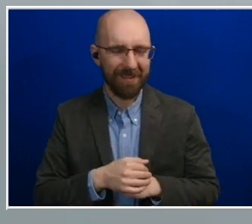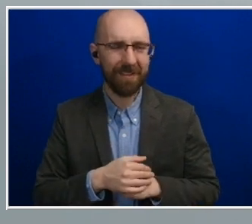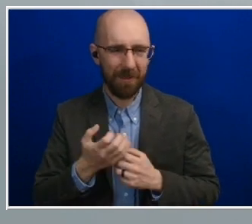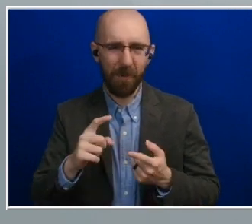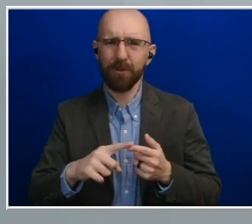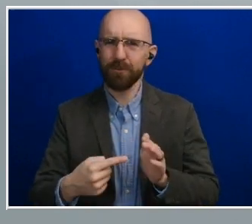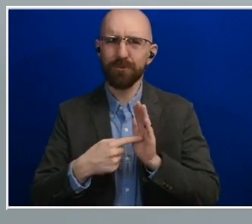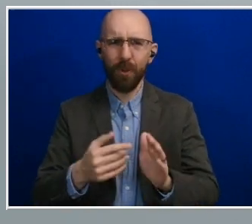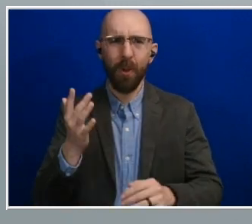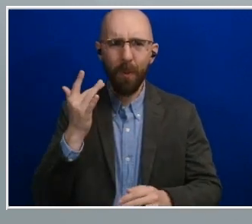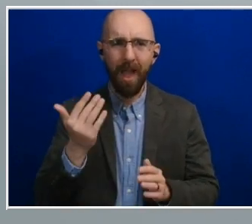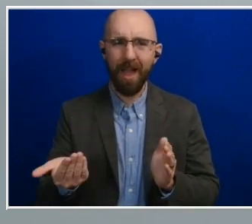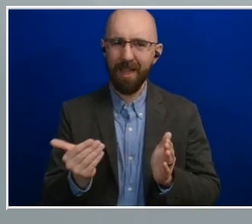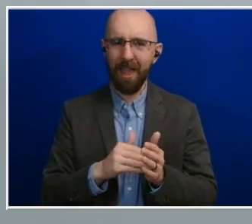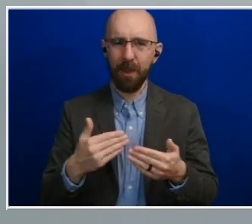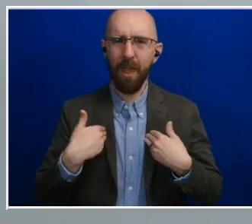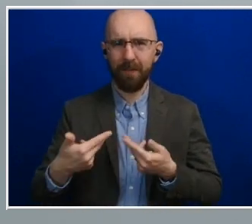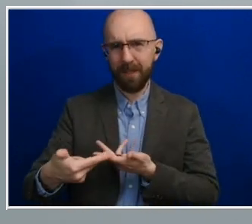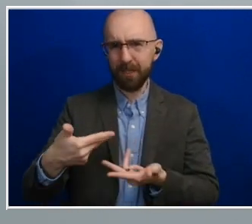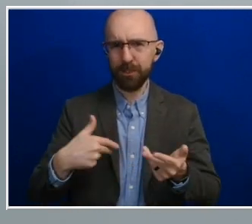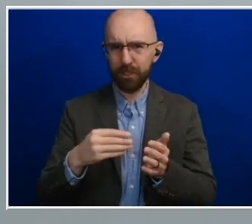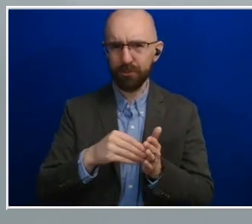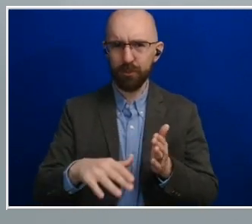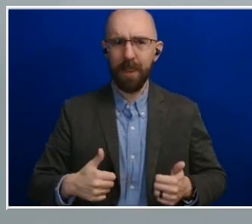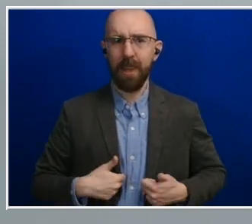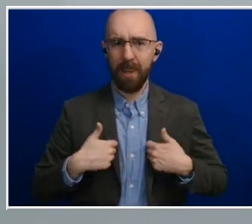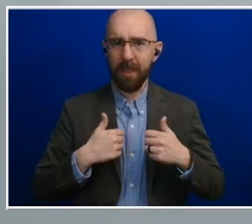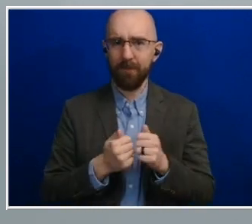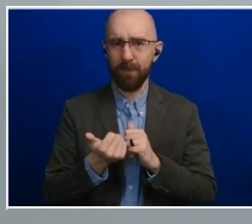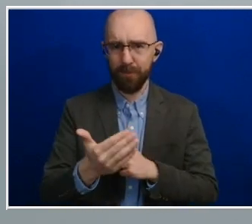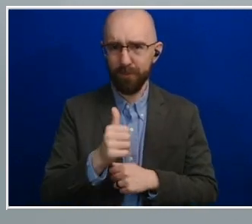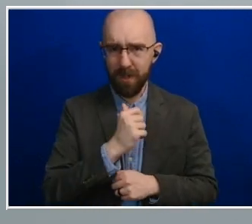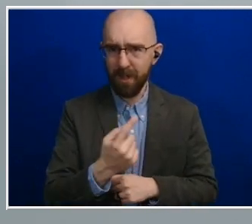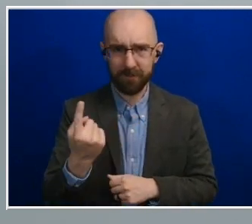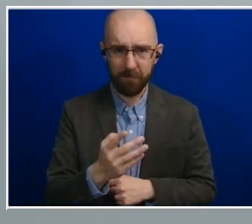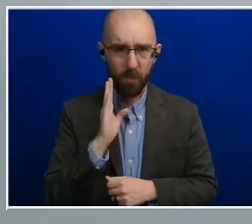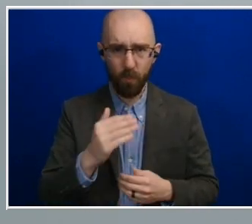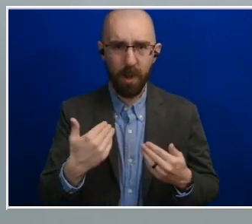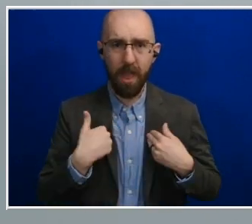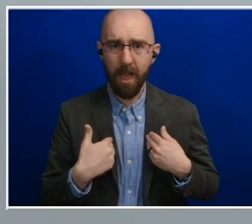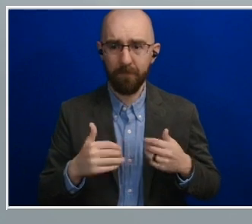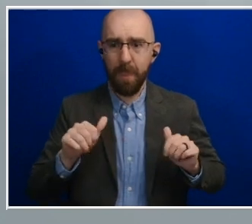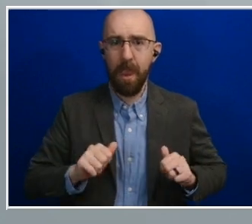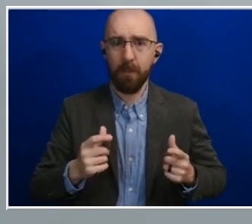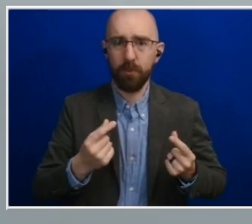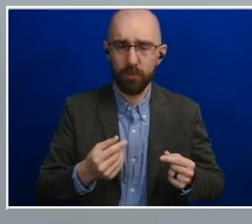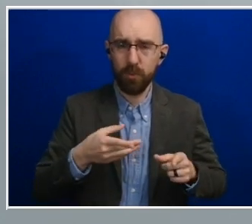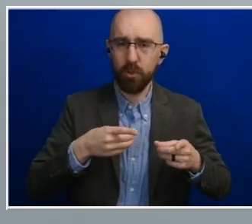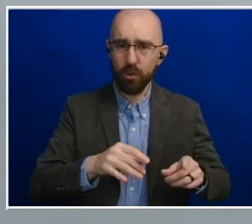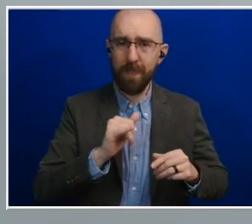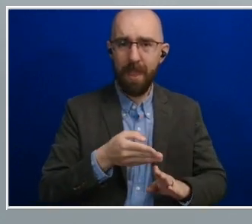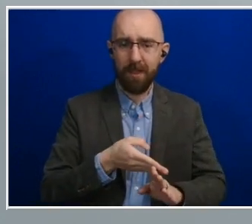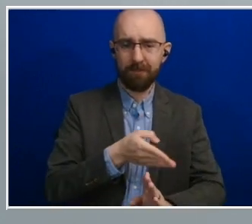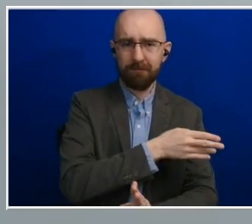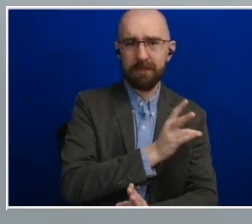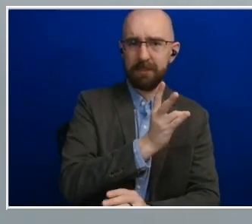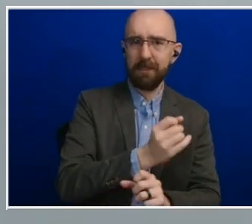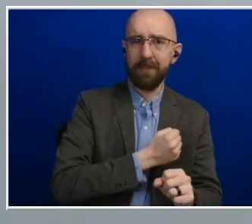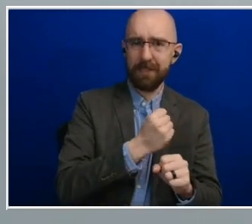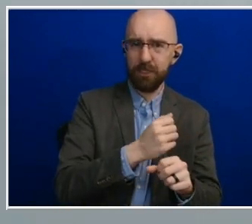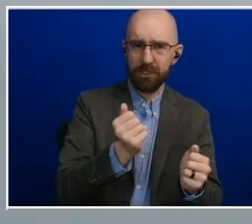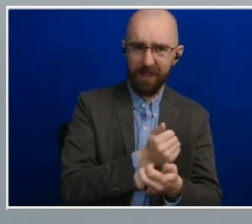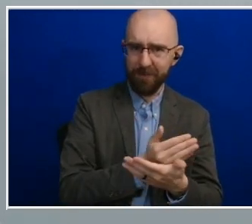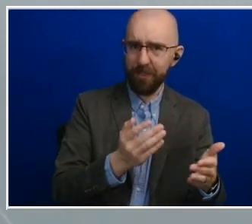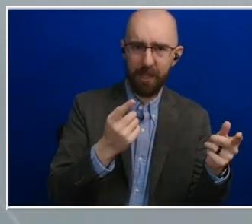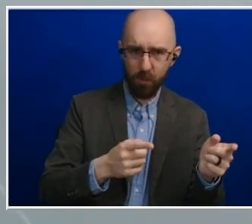you have an exchange student living with you. That's probably not something that you would have been able to do during that past 7 years and with everything you had going on. So, again, just